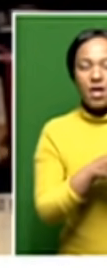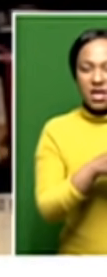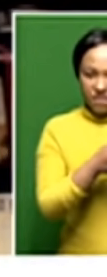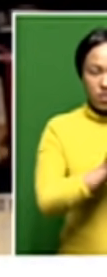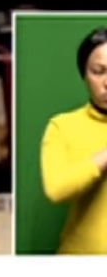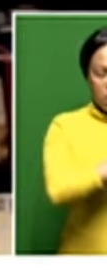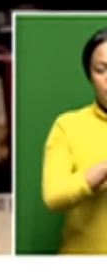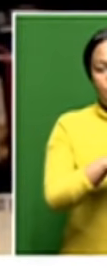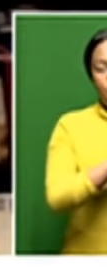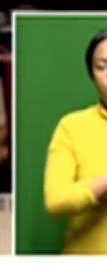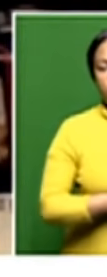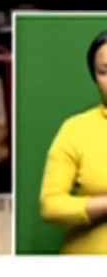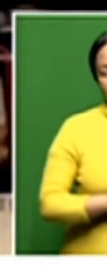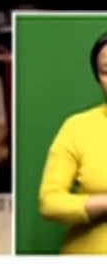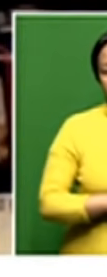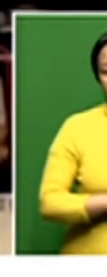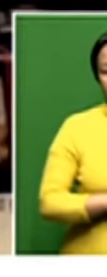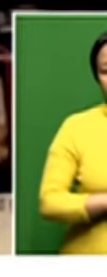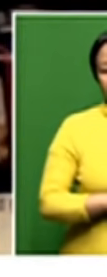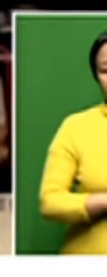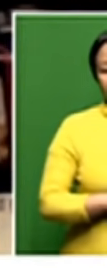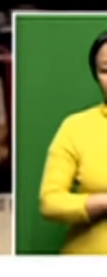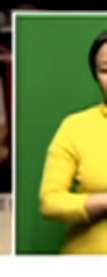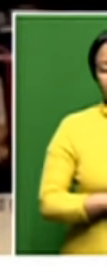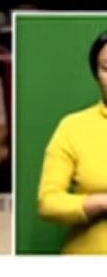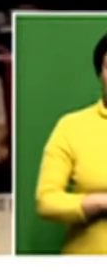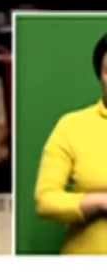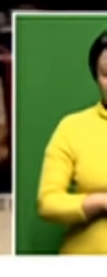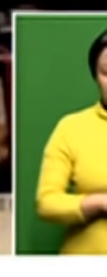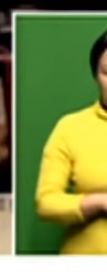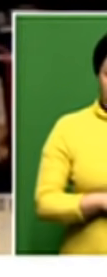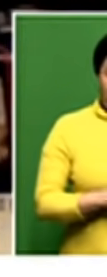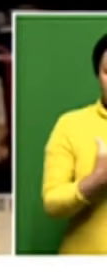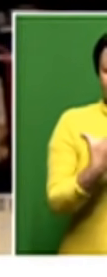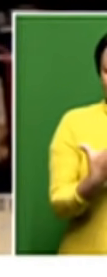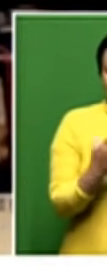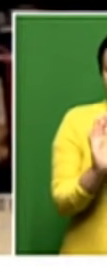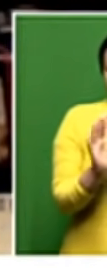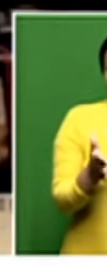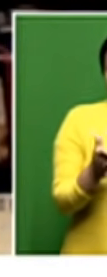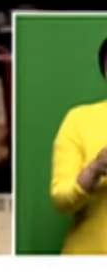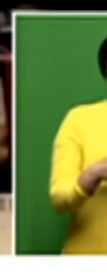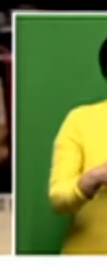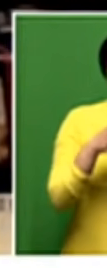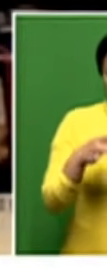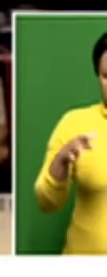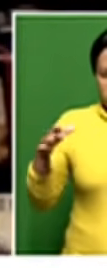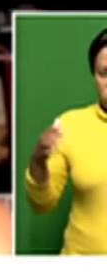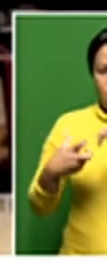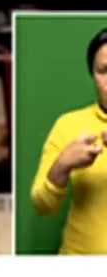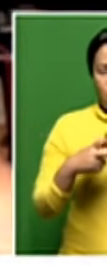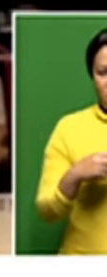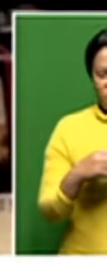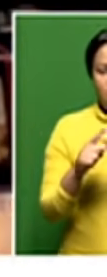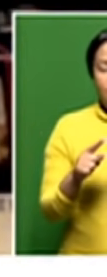3. The problem arose when, we thought that we had 6 batches that were problematic.